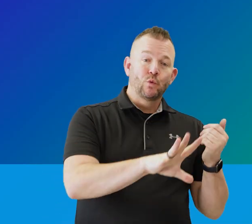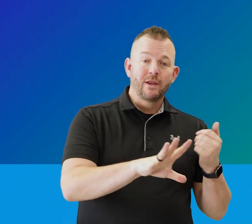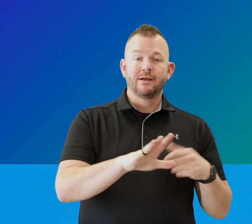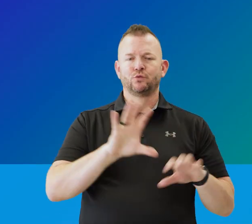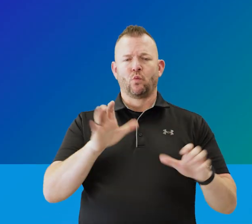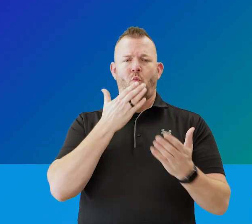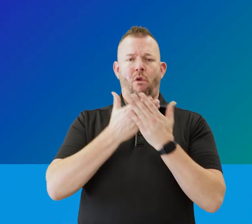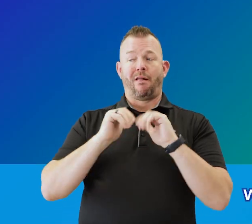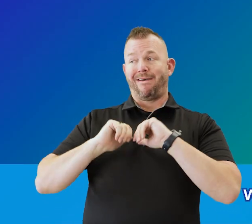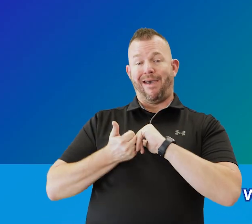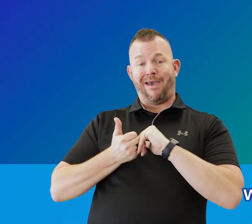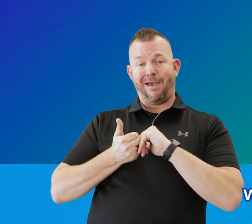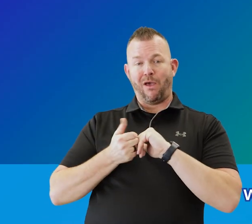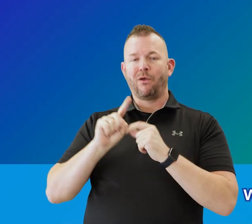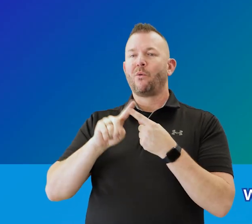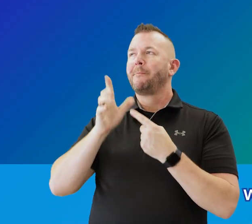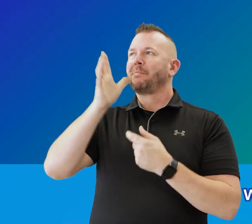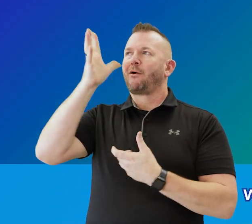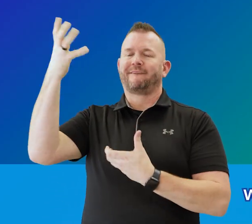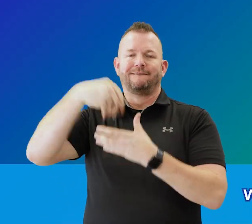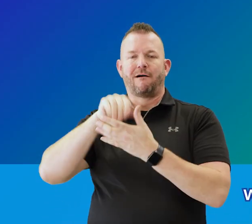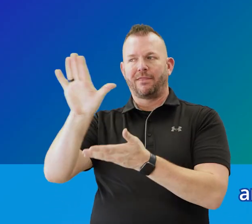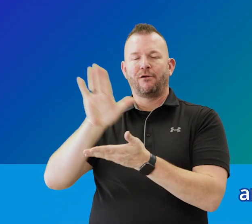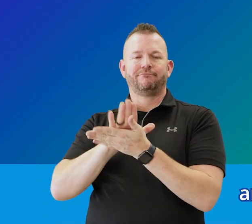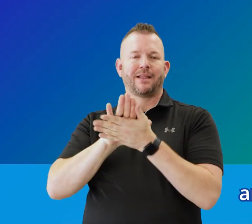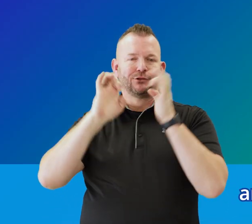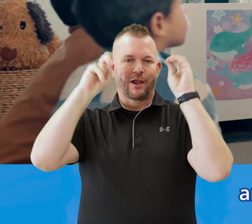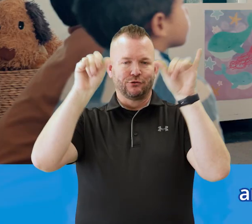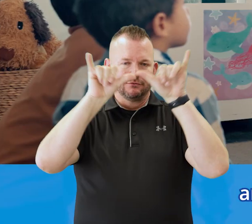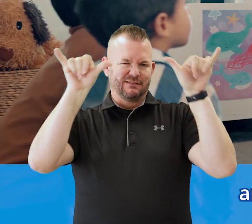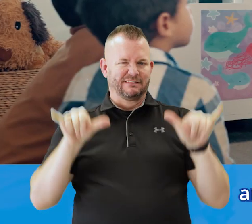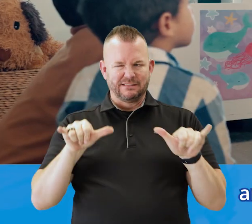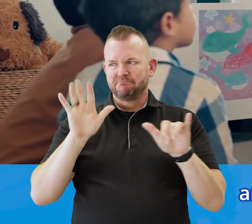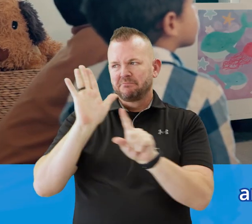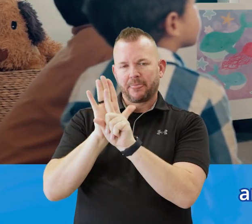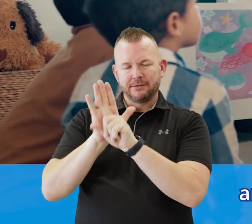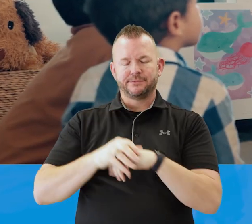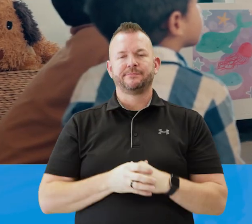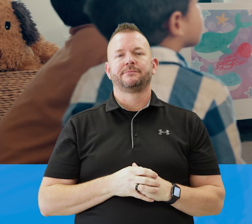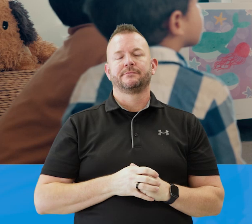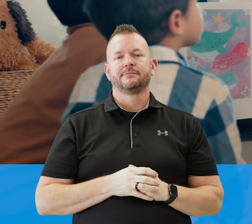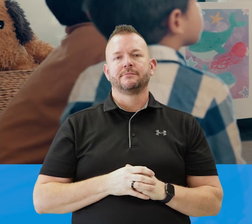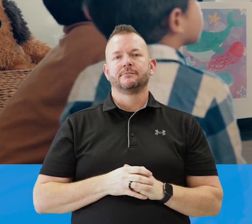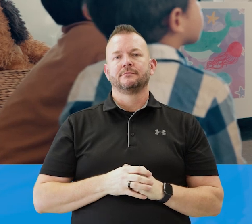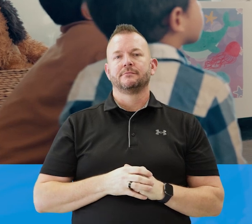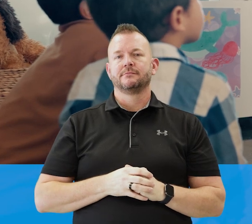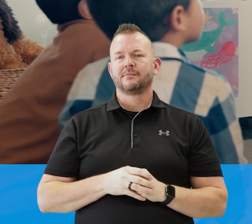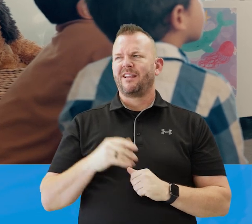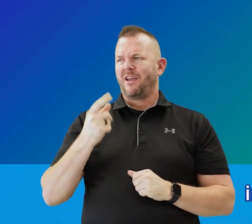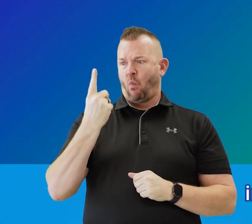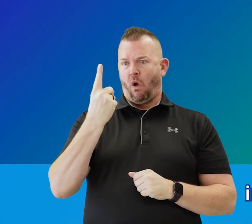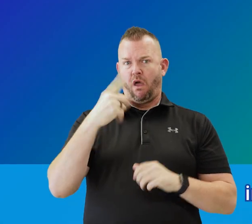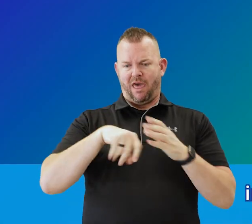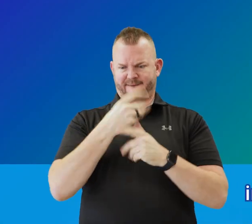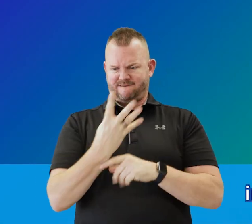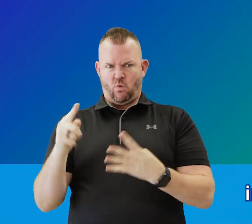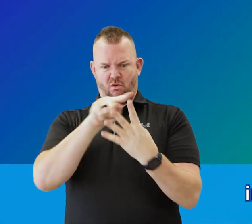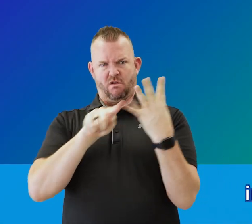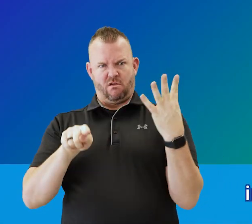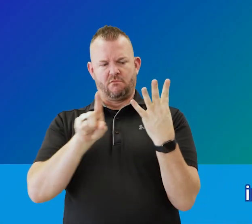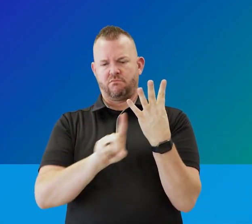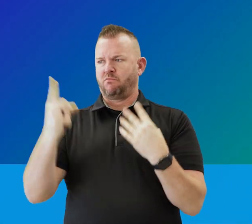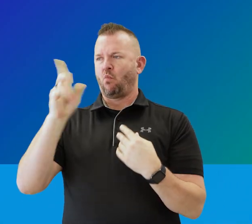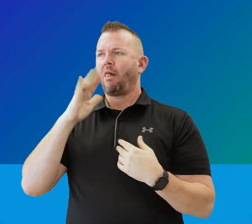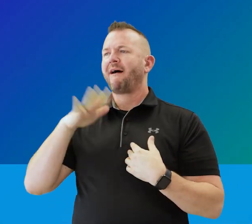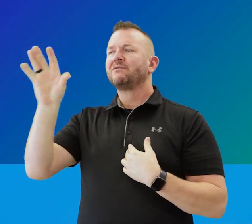Students do better in school when their parents or families are involved in their education. But with 1 in 4 students in the US speaking